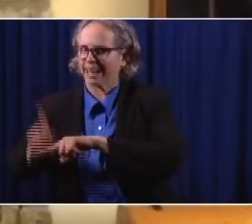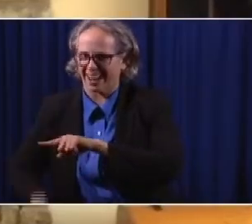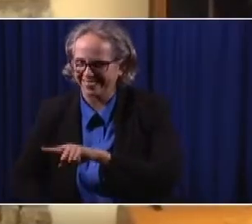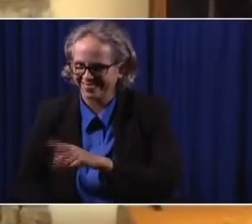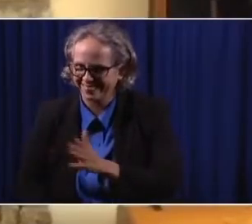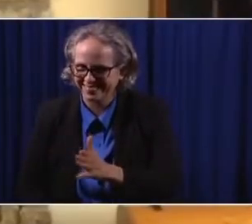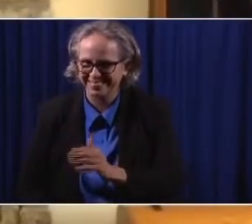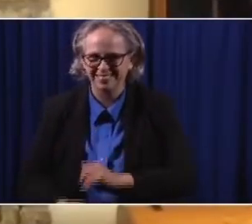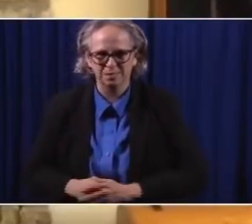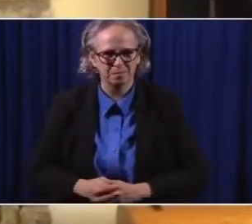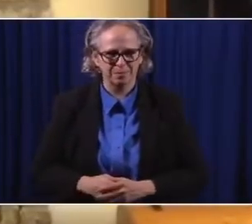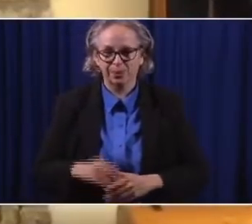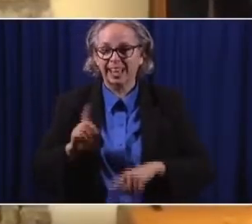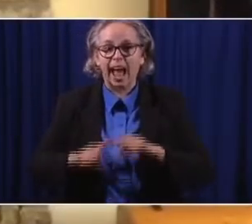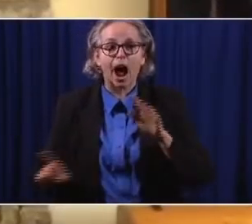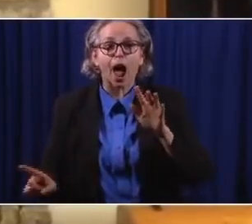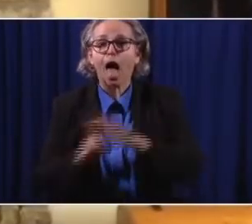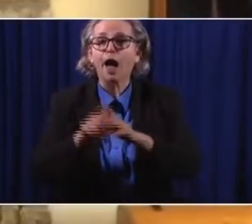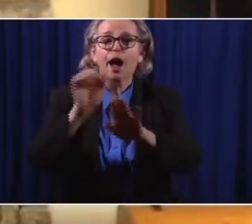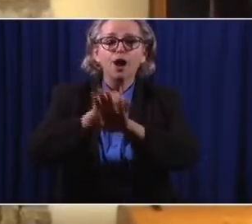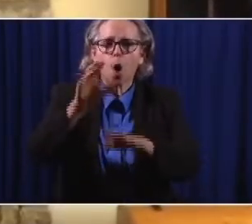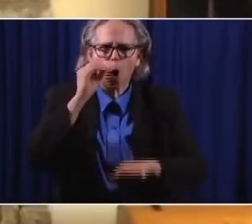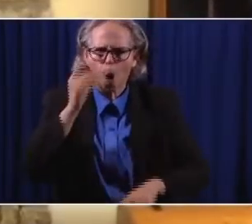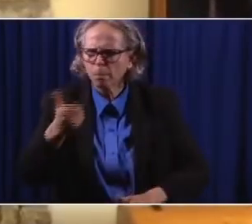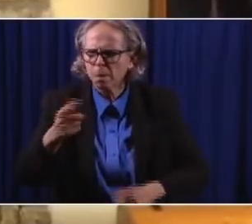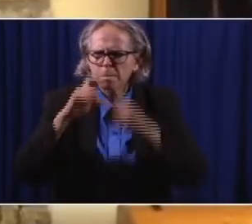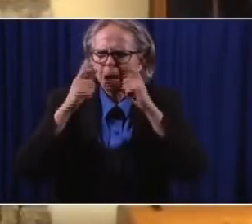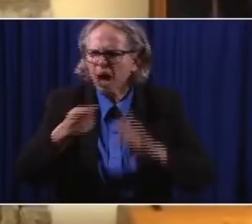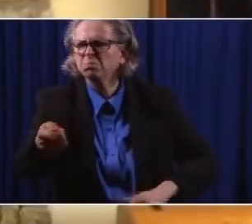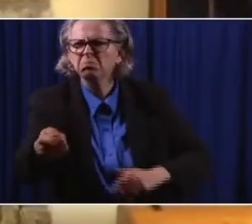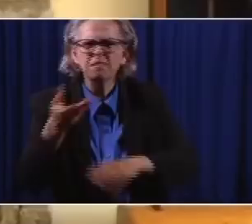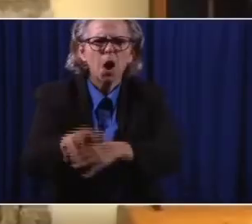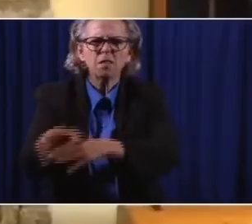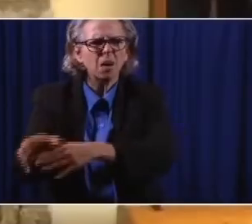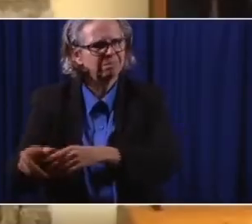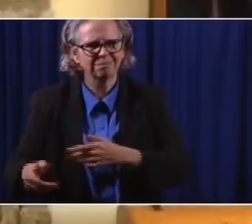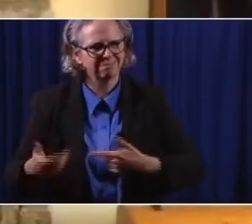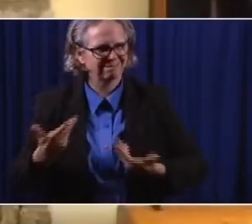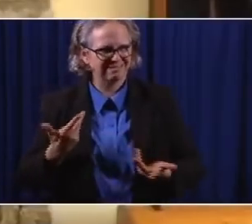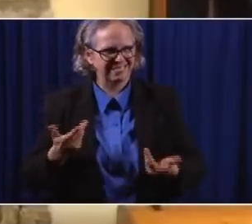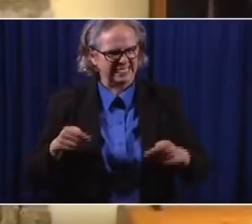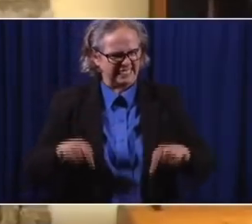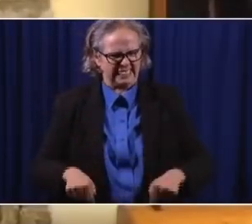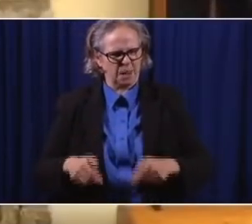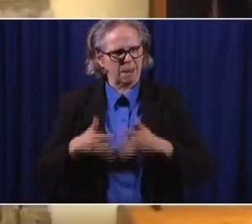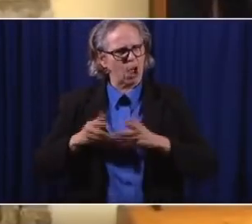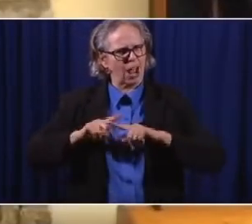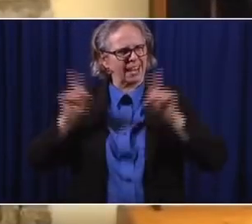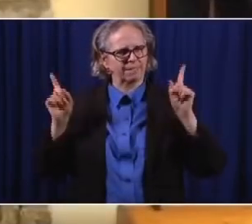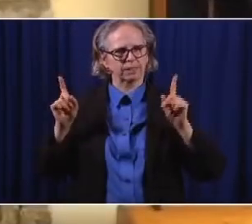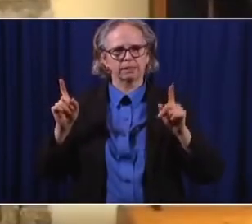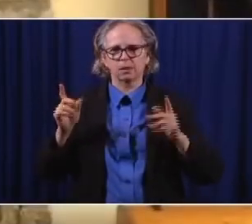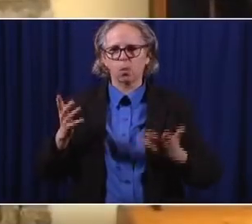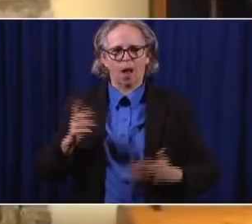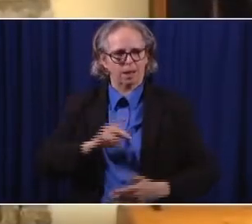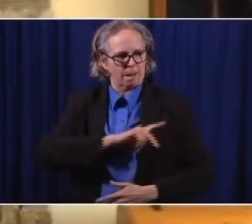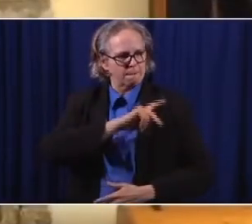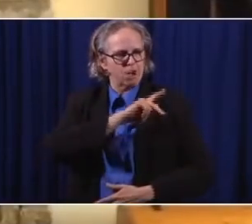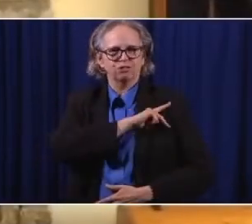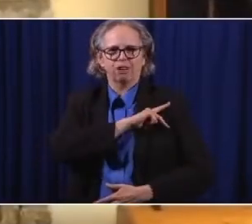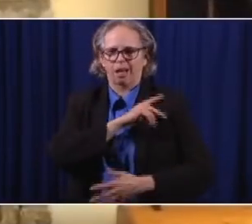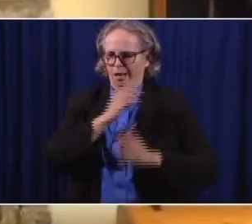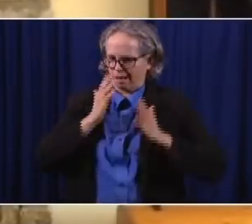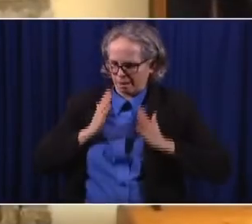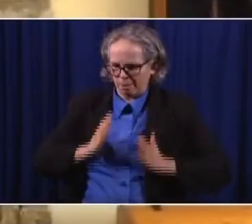mask? I mean, ultimately, there's personal responsibility here. And Ohioans are pragmatic people.